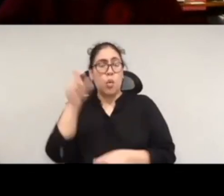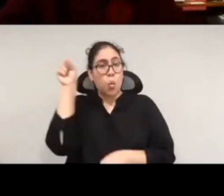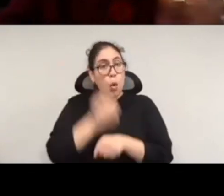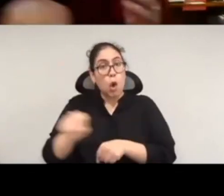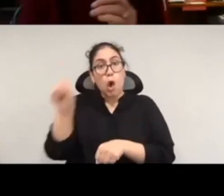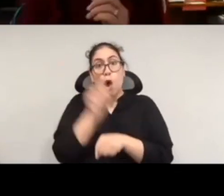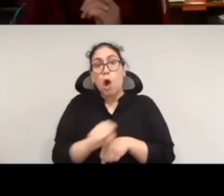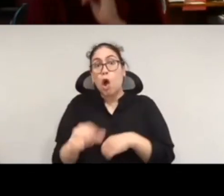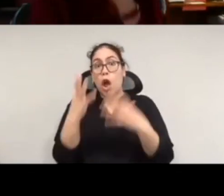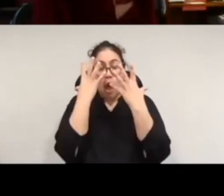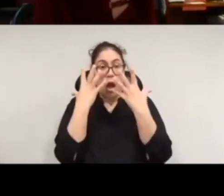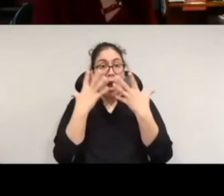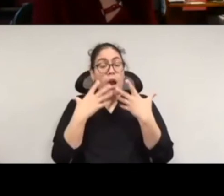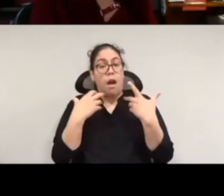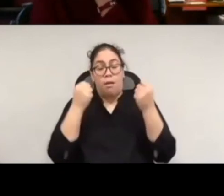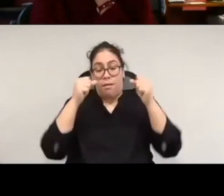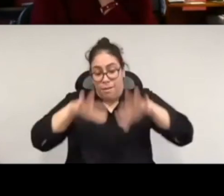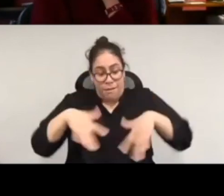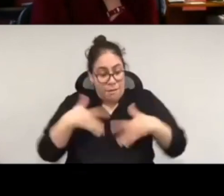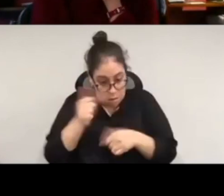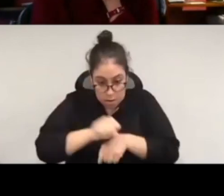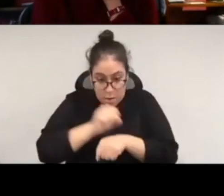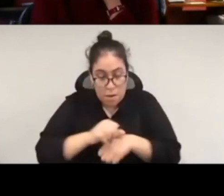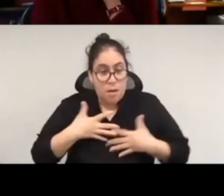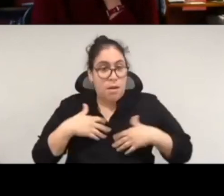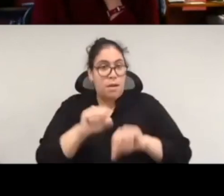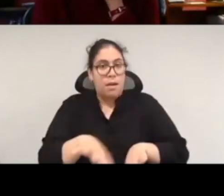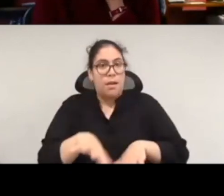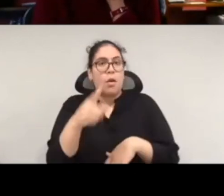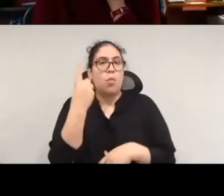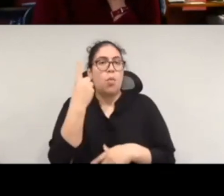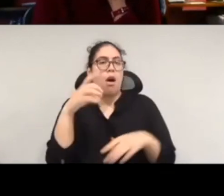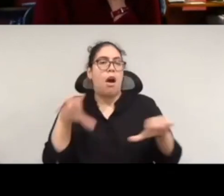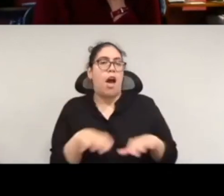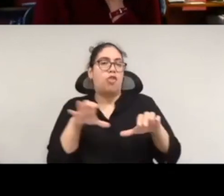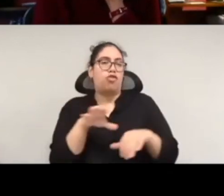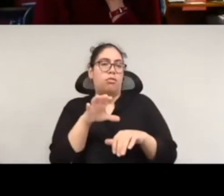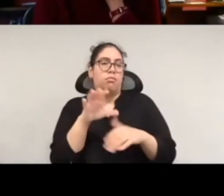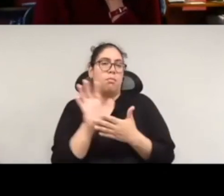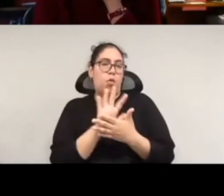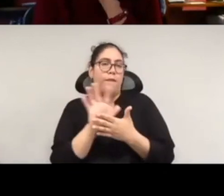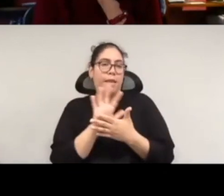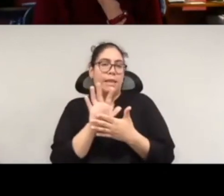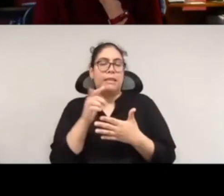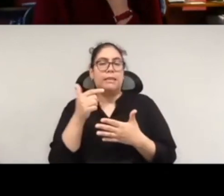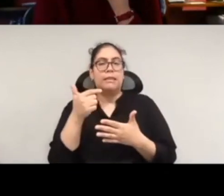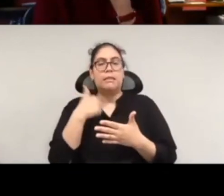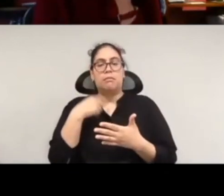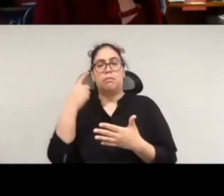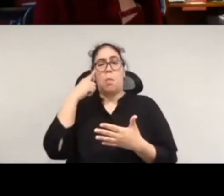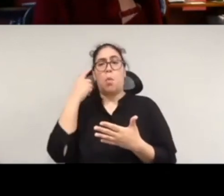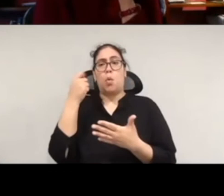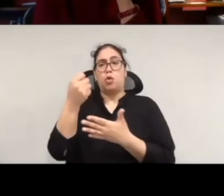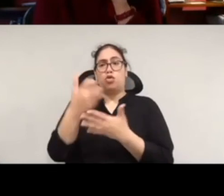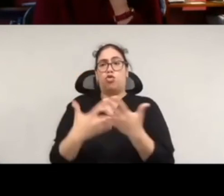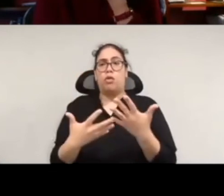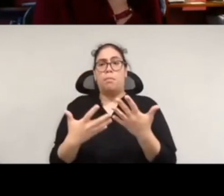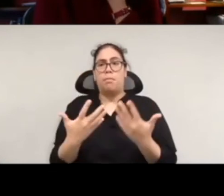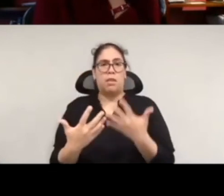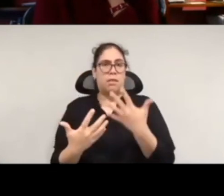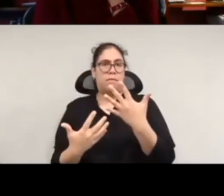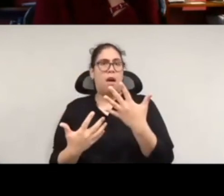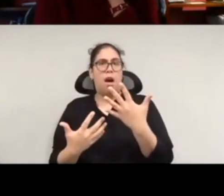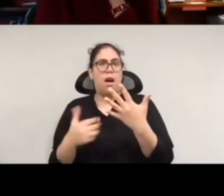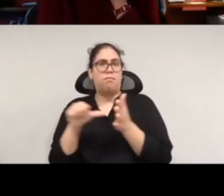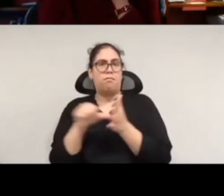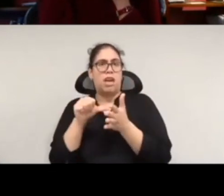mean, I wrote a script for an action movie that, I don't know, I bet the script was 5 pages long. There was very